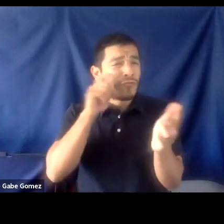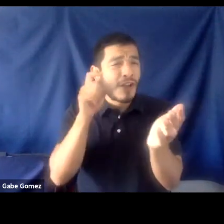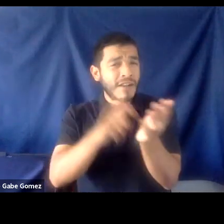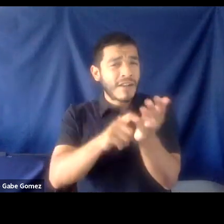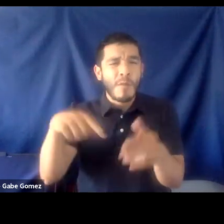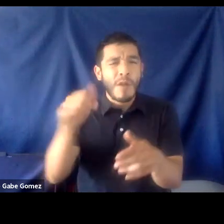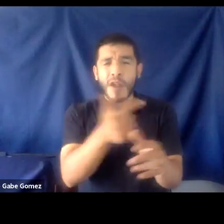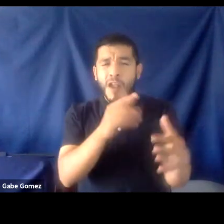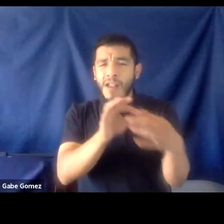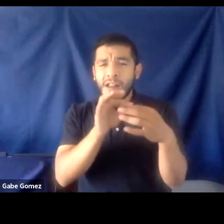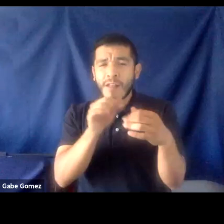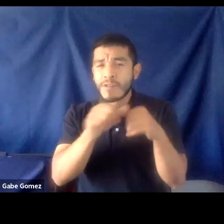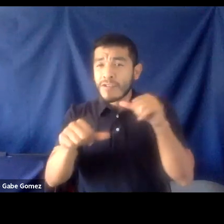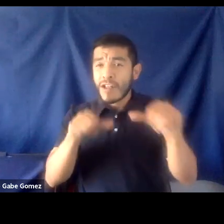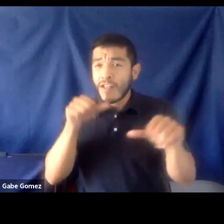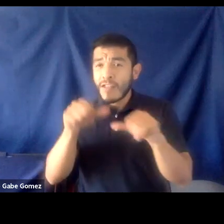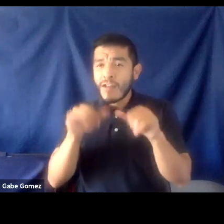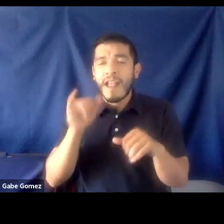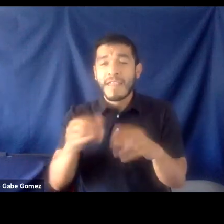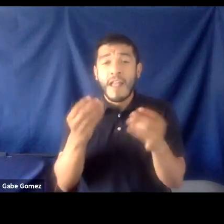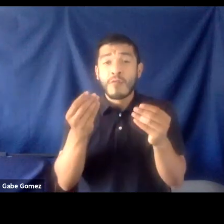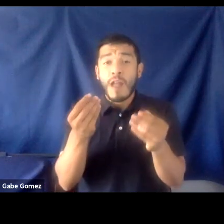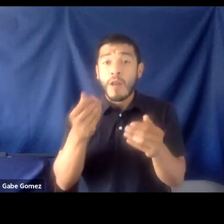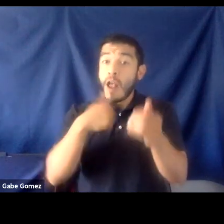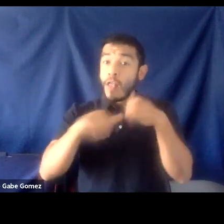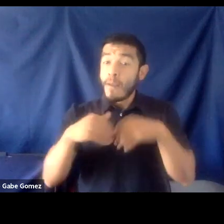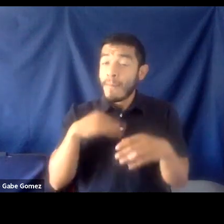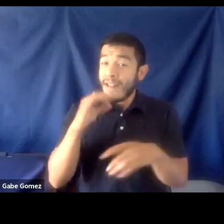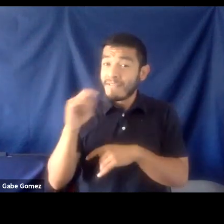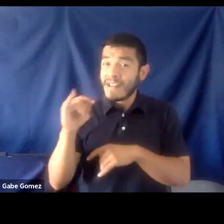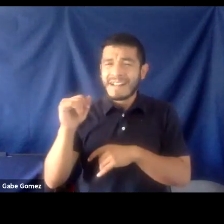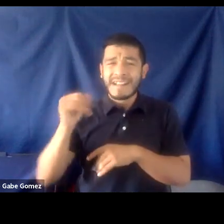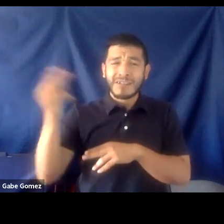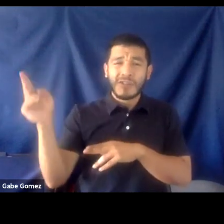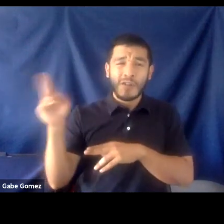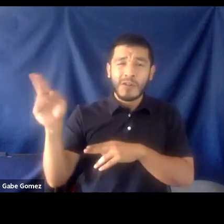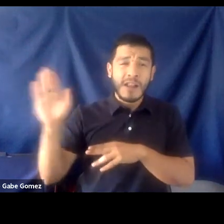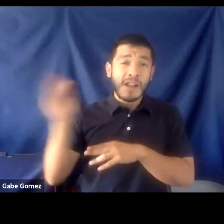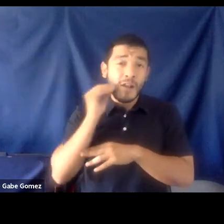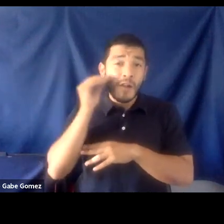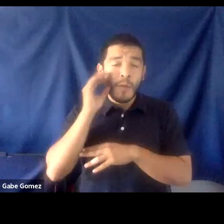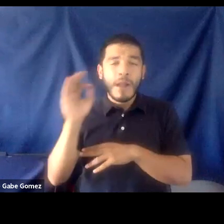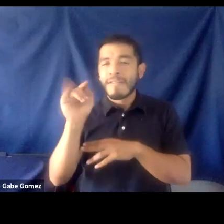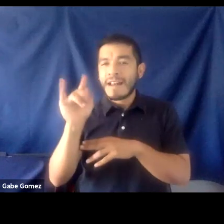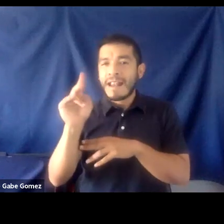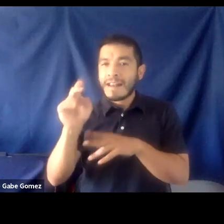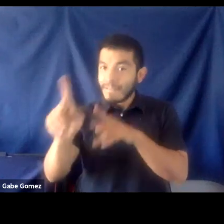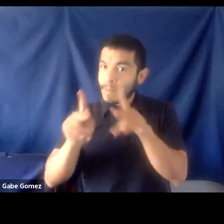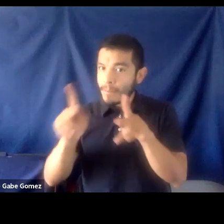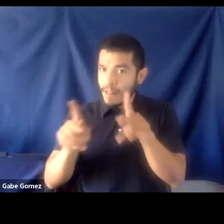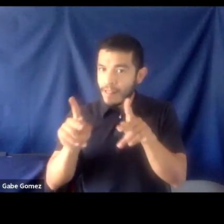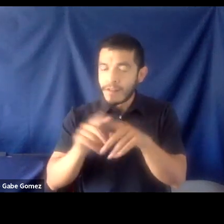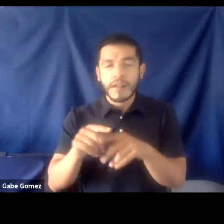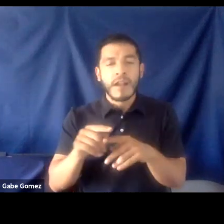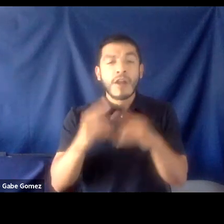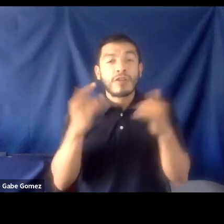all connected with one another and that the ground beneath my feet is historically the home of Indigenous peoples. Today, we will